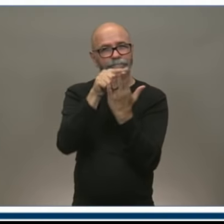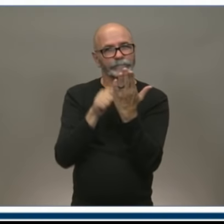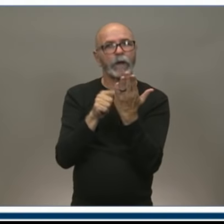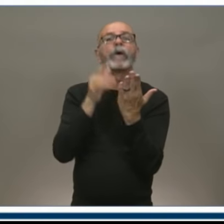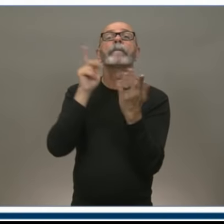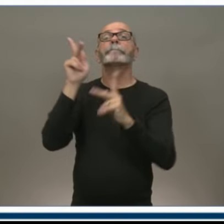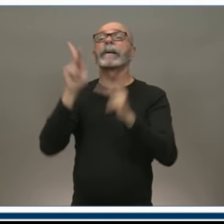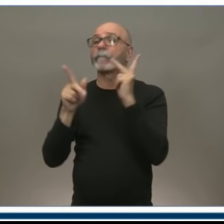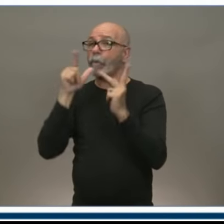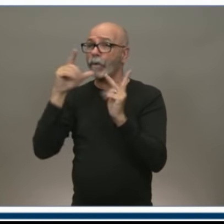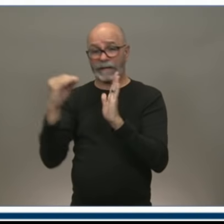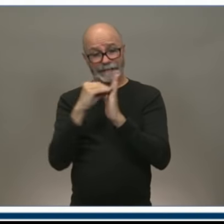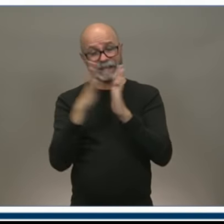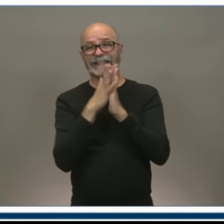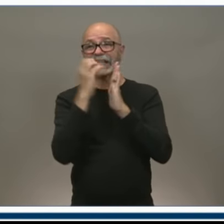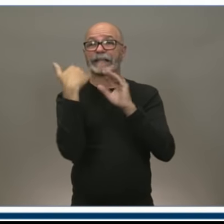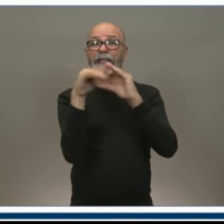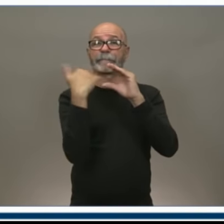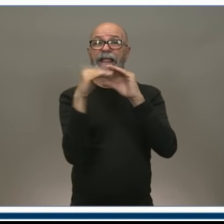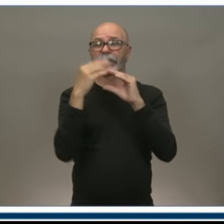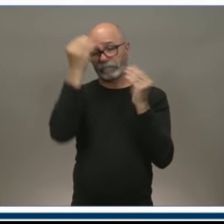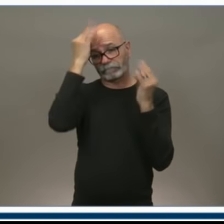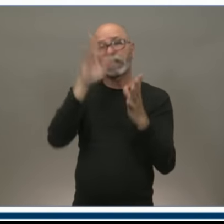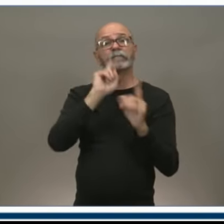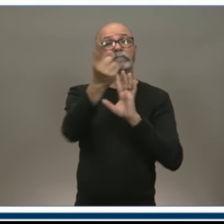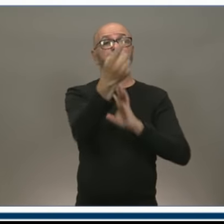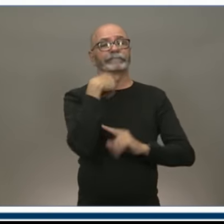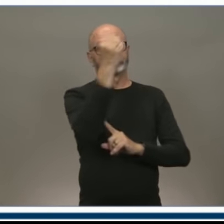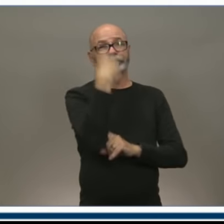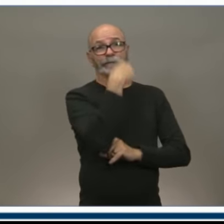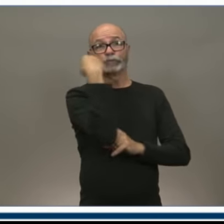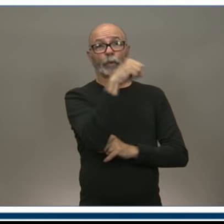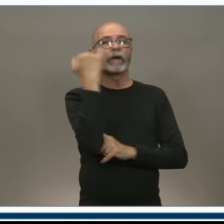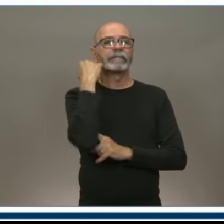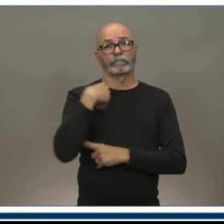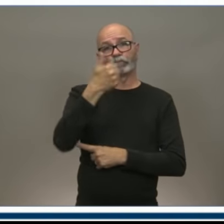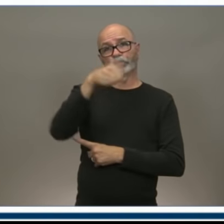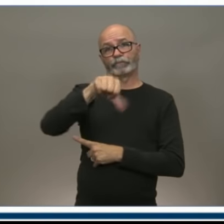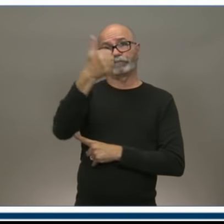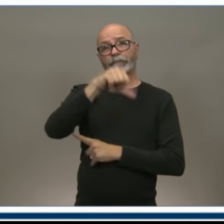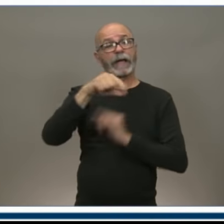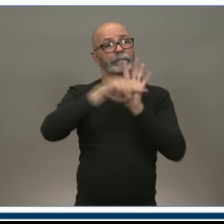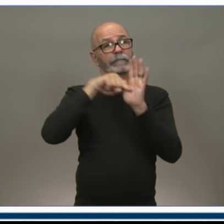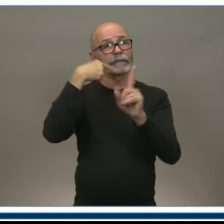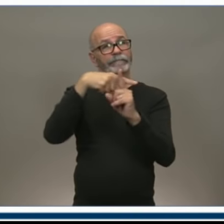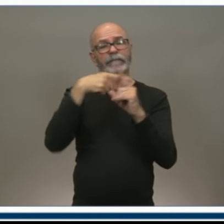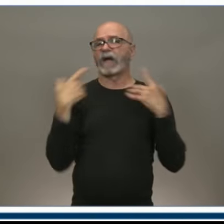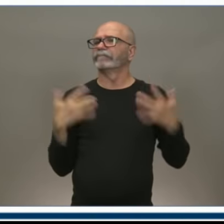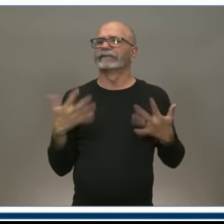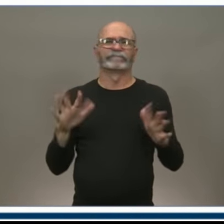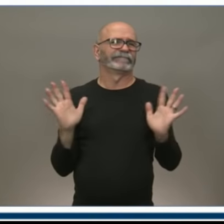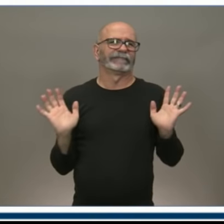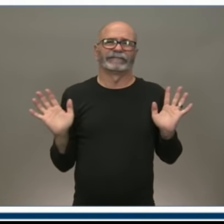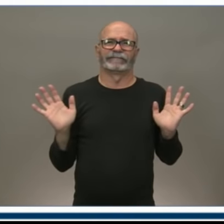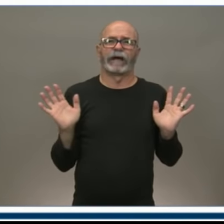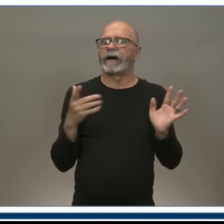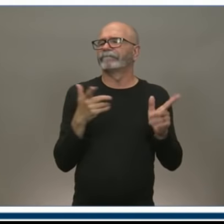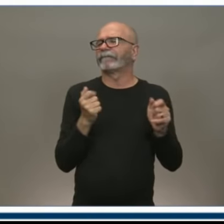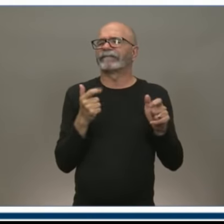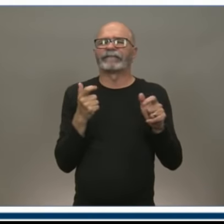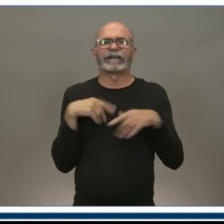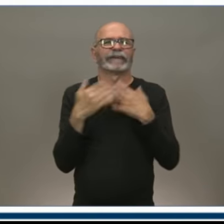we can give people their results by email. So the whole testing process has been dramatically enhanced and sped up, which